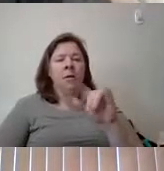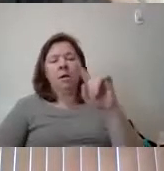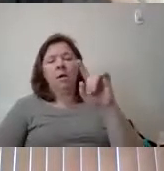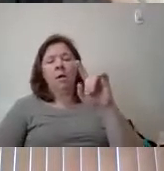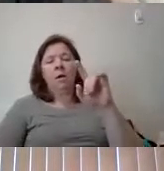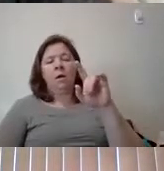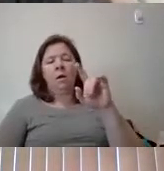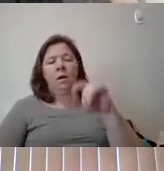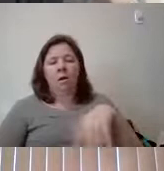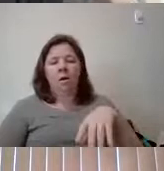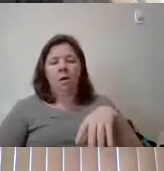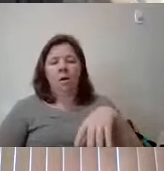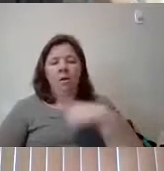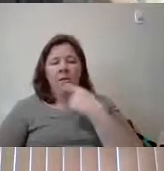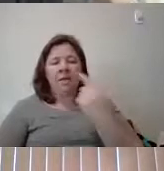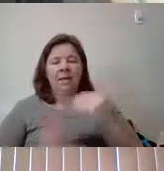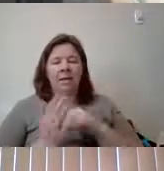Vasudeva, let me try that.